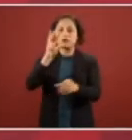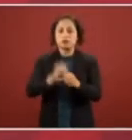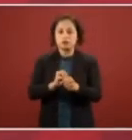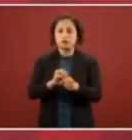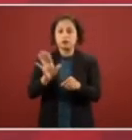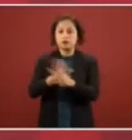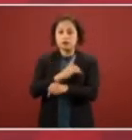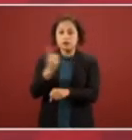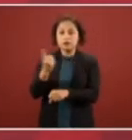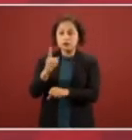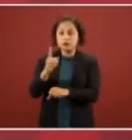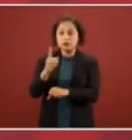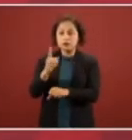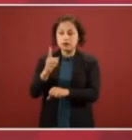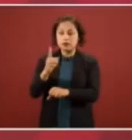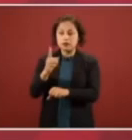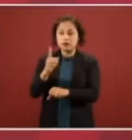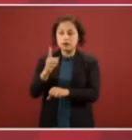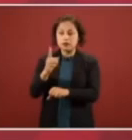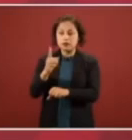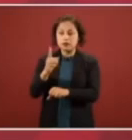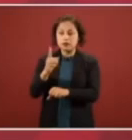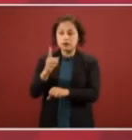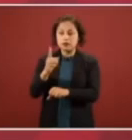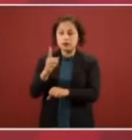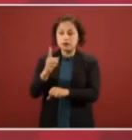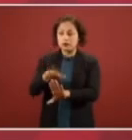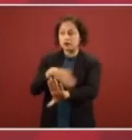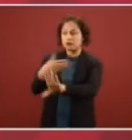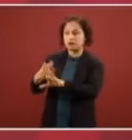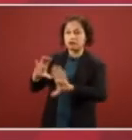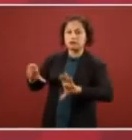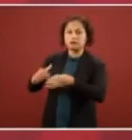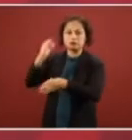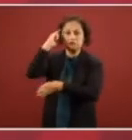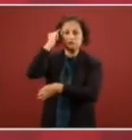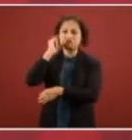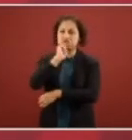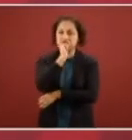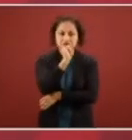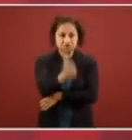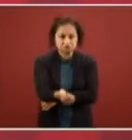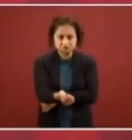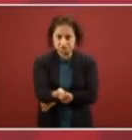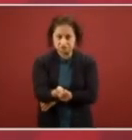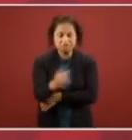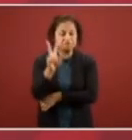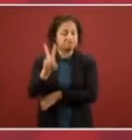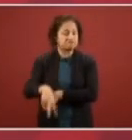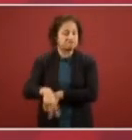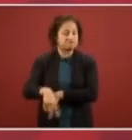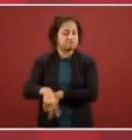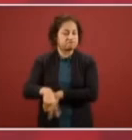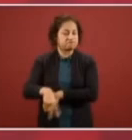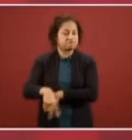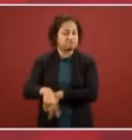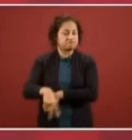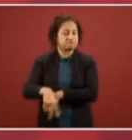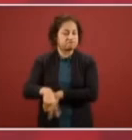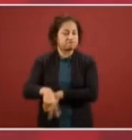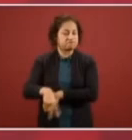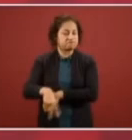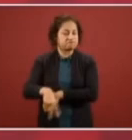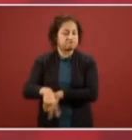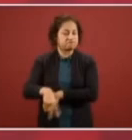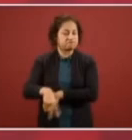las comunidades indígenas. The indigenous communities. En nada, al contrario. In any